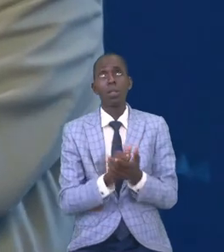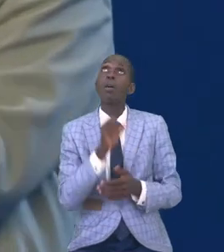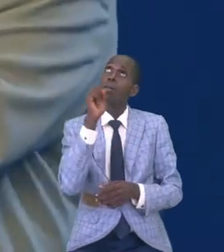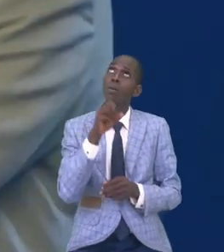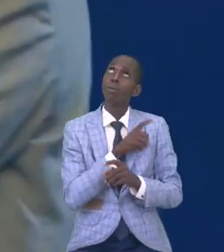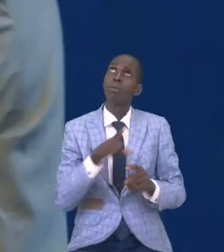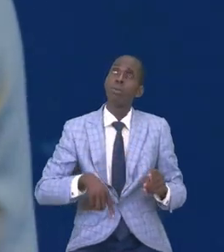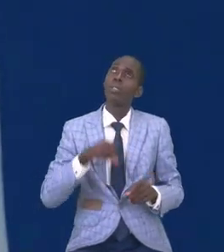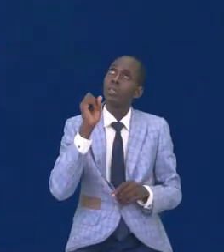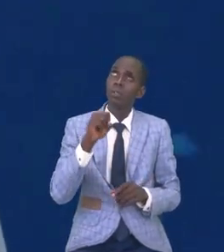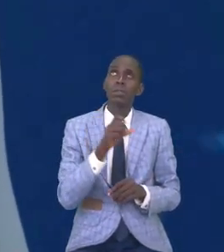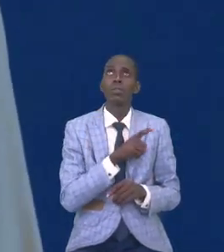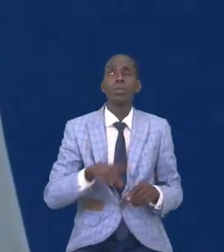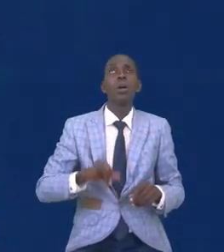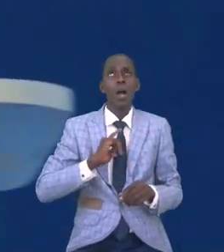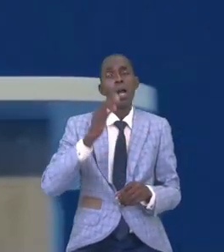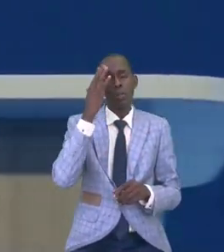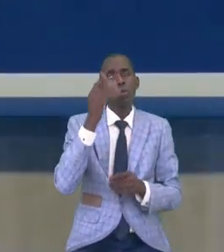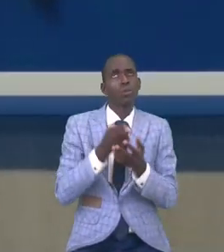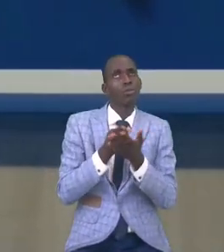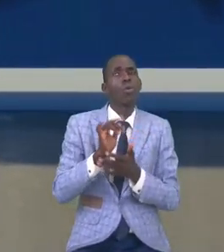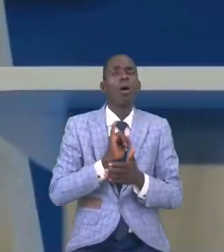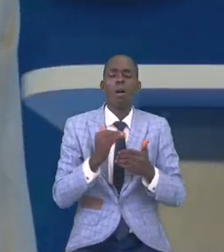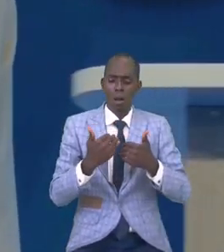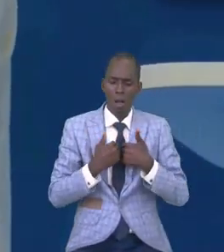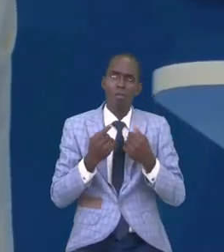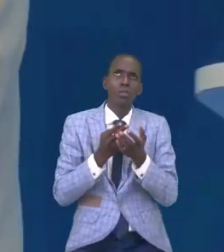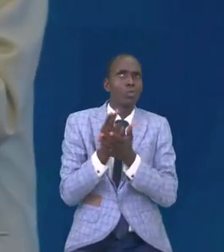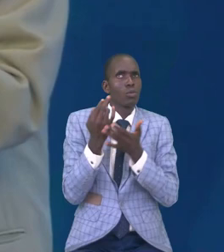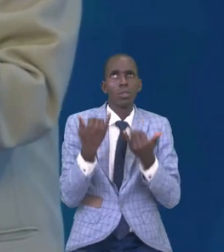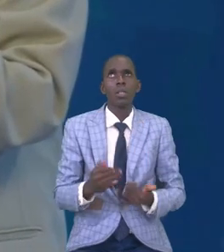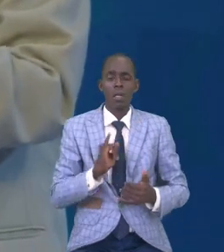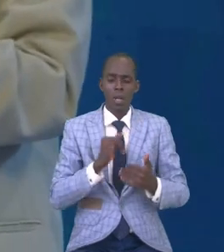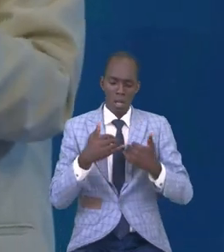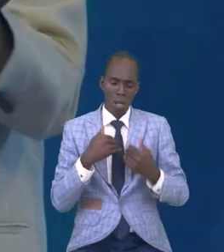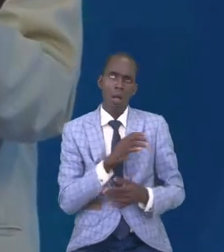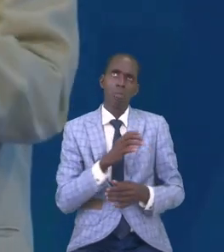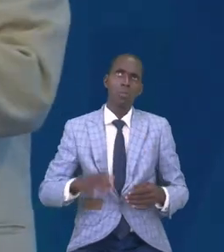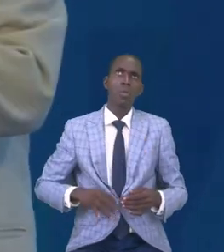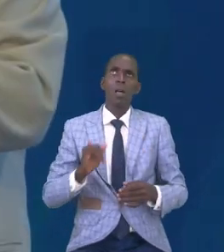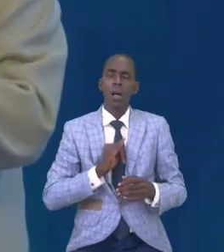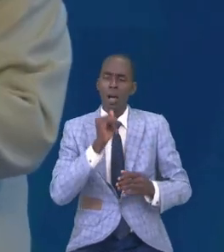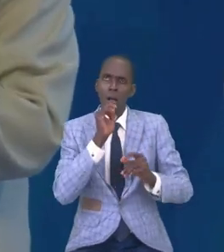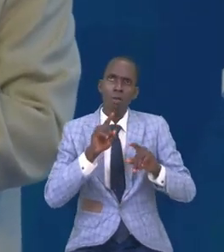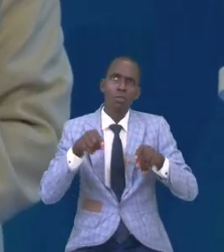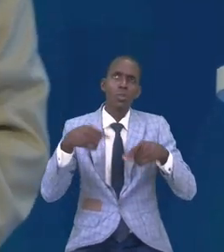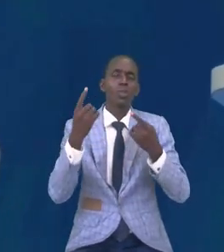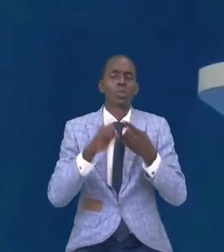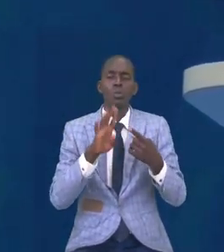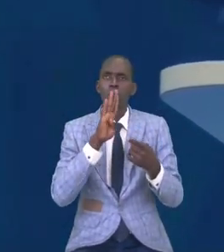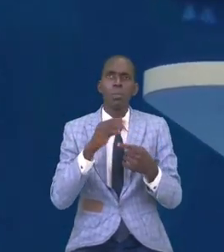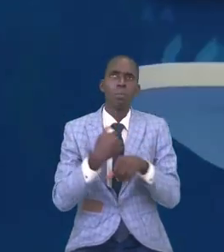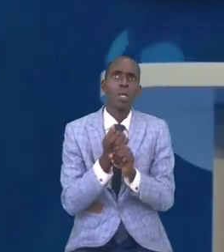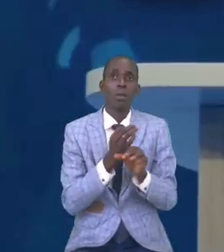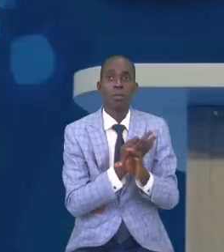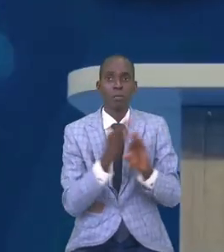yes, Lord, yes, Lord, I know the truth, I have the truth now, I have Christ, and I'm going to be set free,